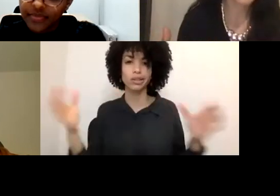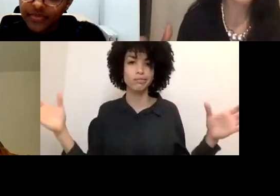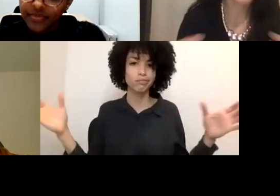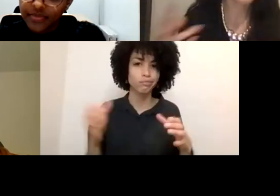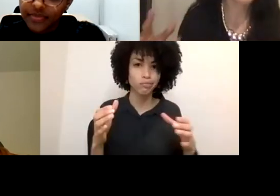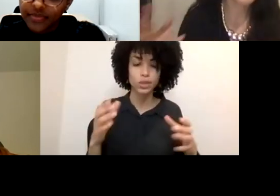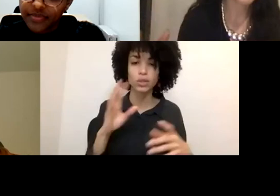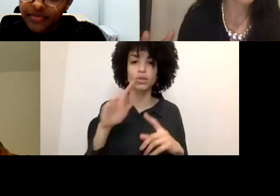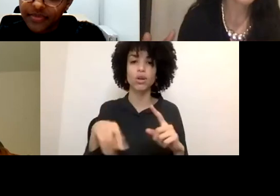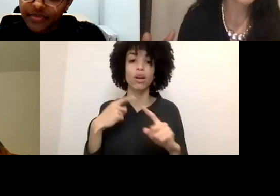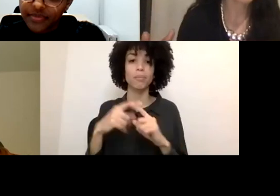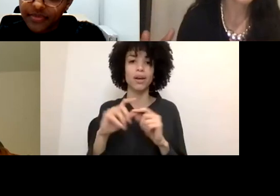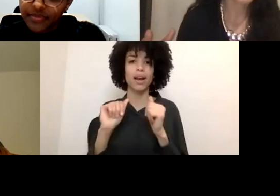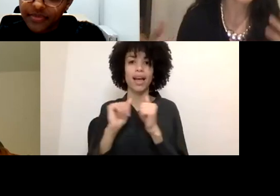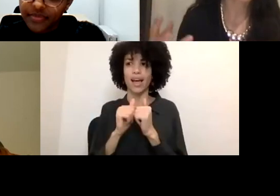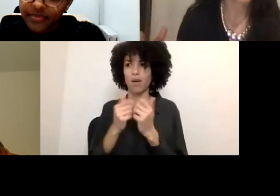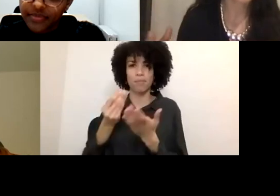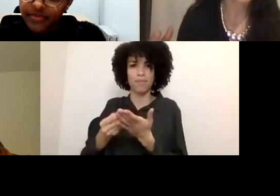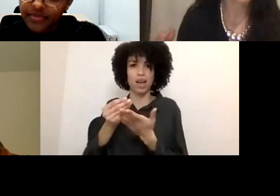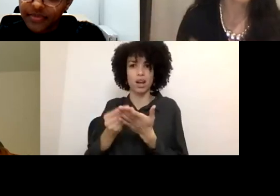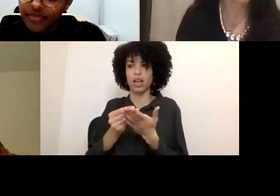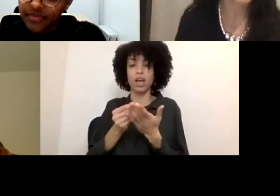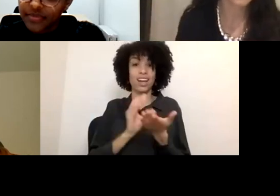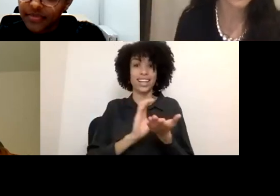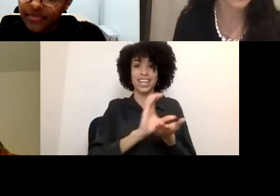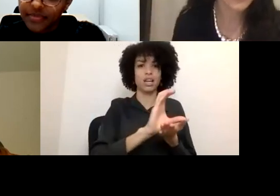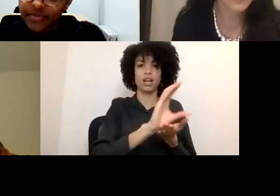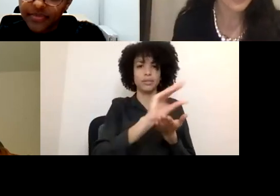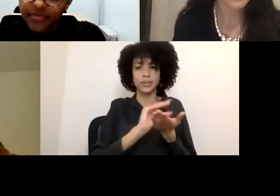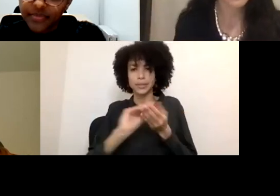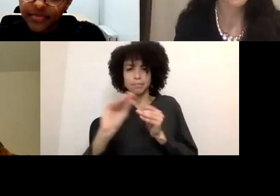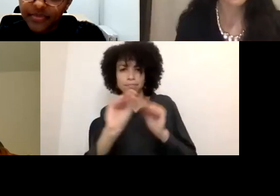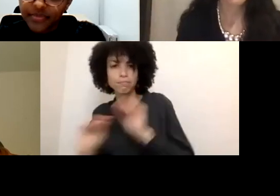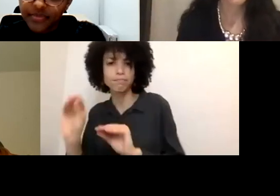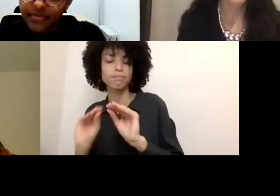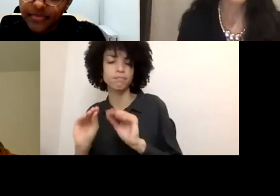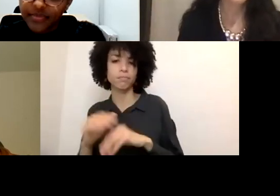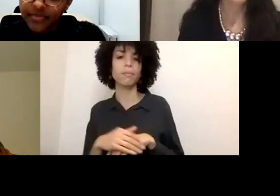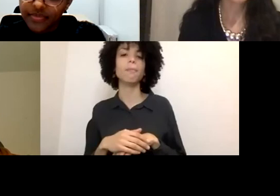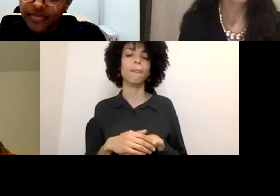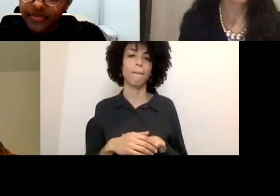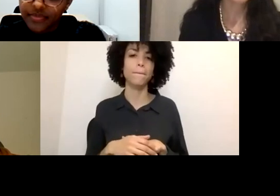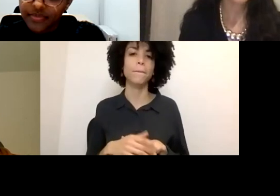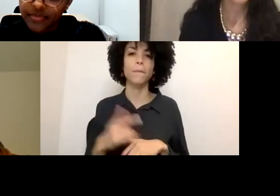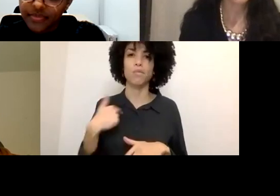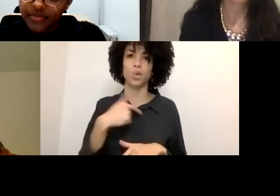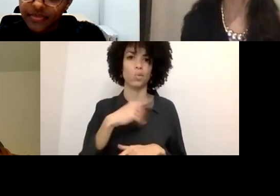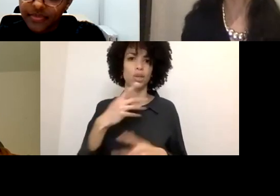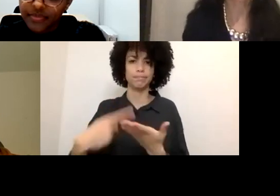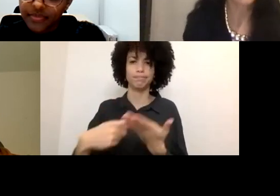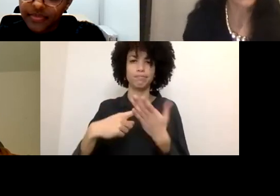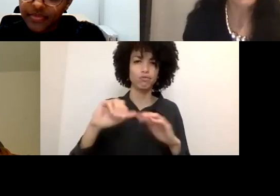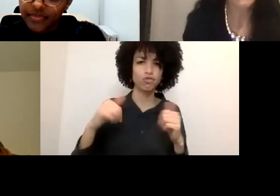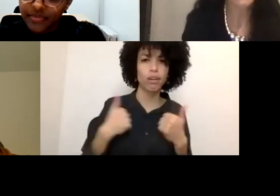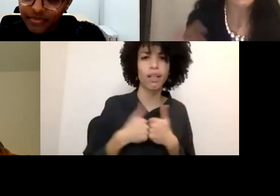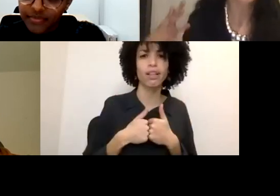wealth. It was really an amazing moment here for the New York community to come together to talk about a lot of the challenges and to really also think about building cultural